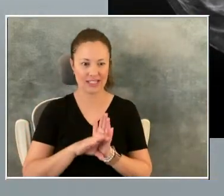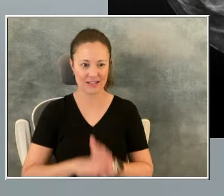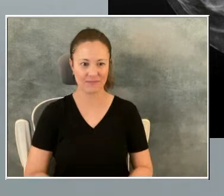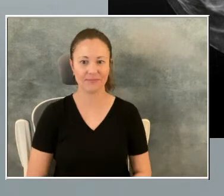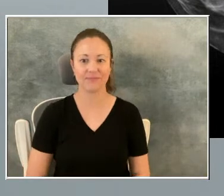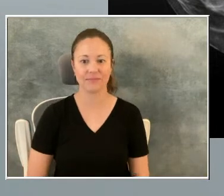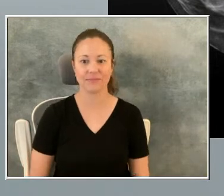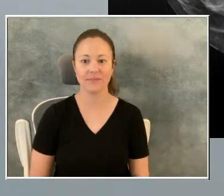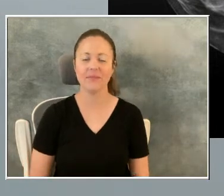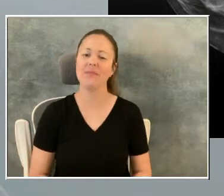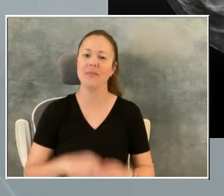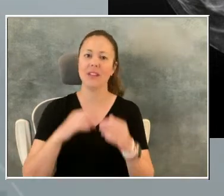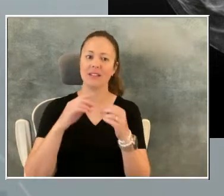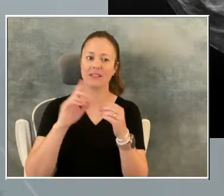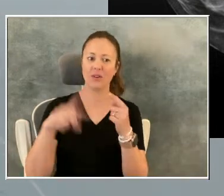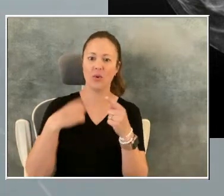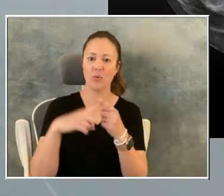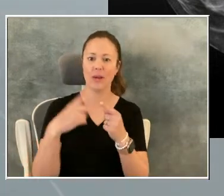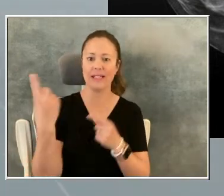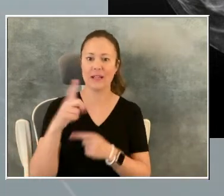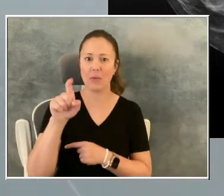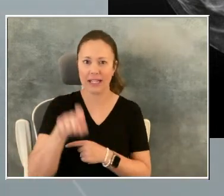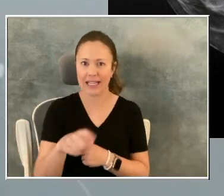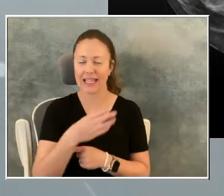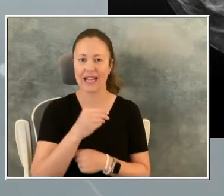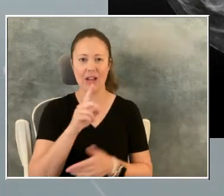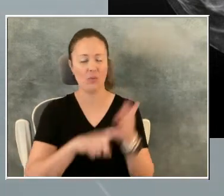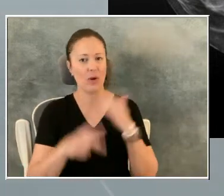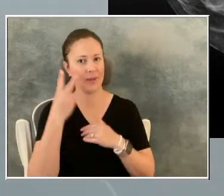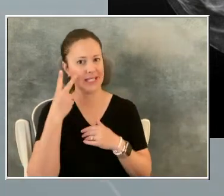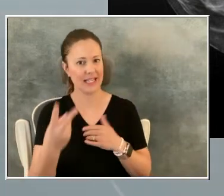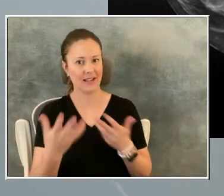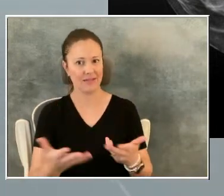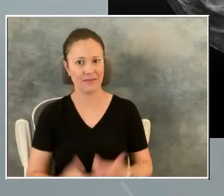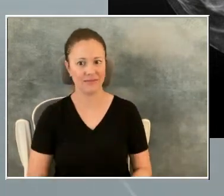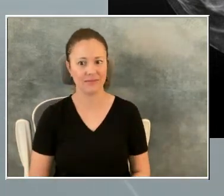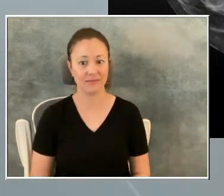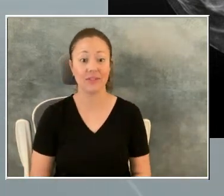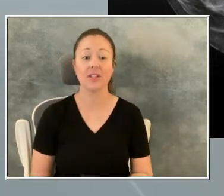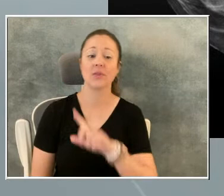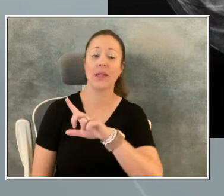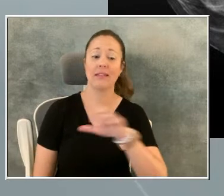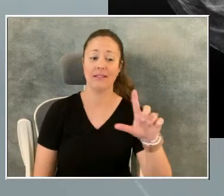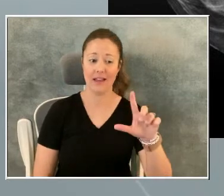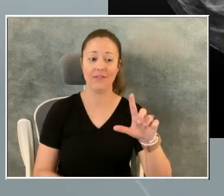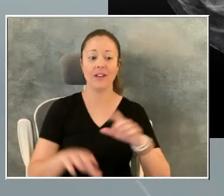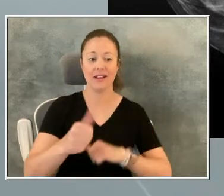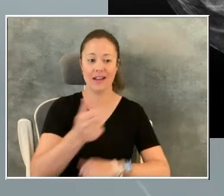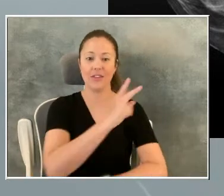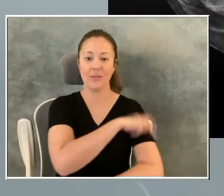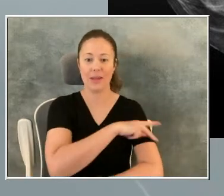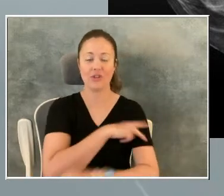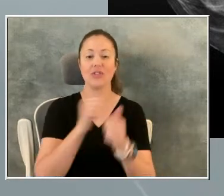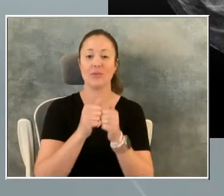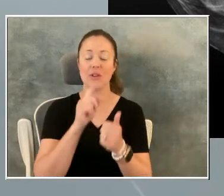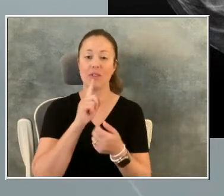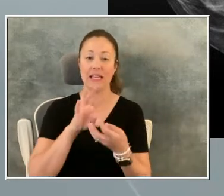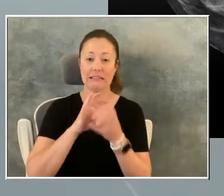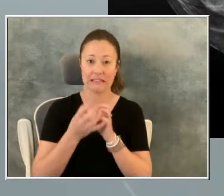when would someone need one, and what are we seeing here? So here on the left is another one of our patients with dense breast tissue,